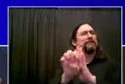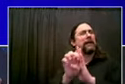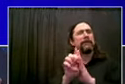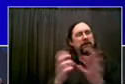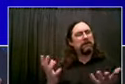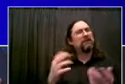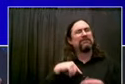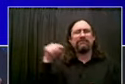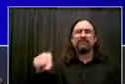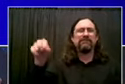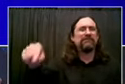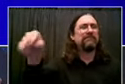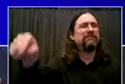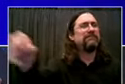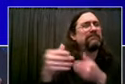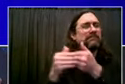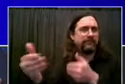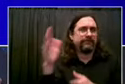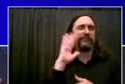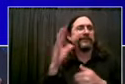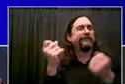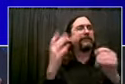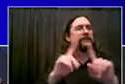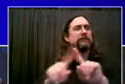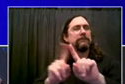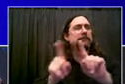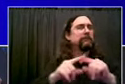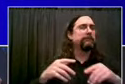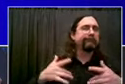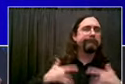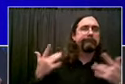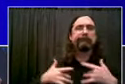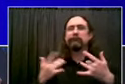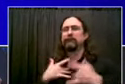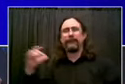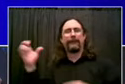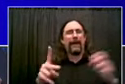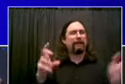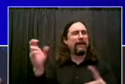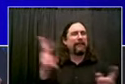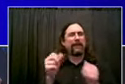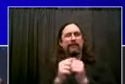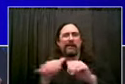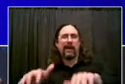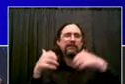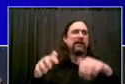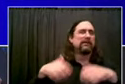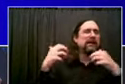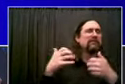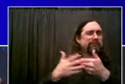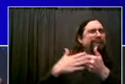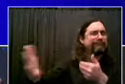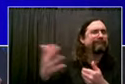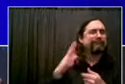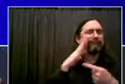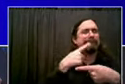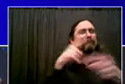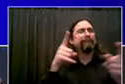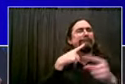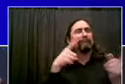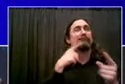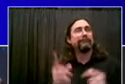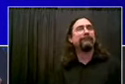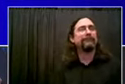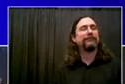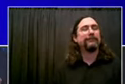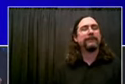Now, we need to bring back a lot of different pieces of the city. For months, I've been talking about how important